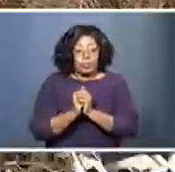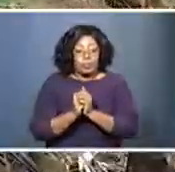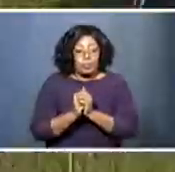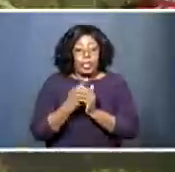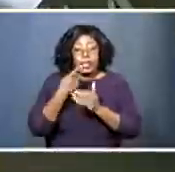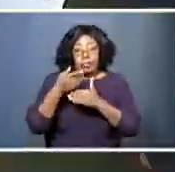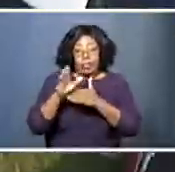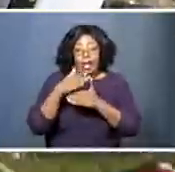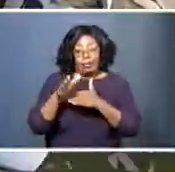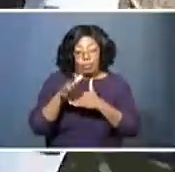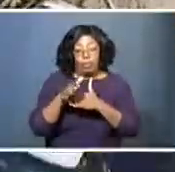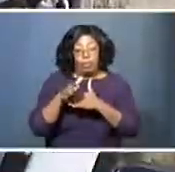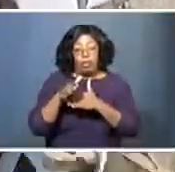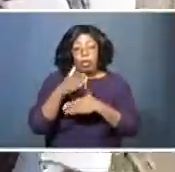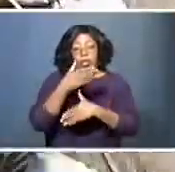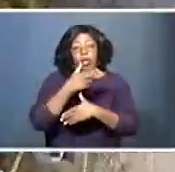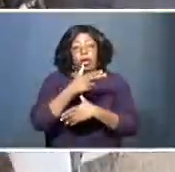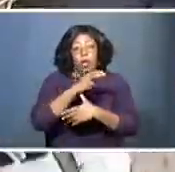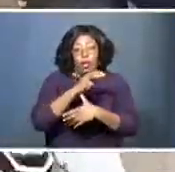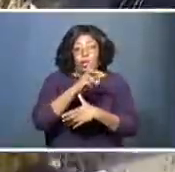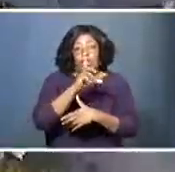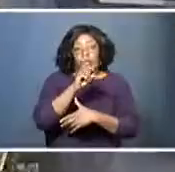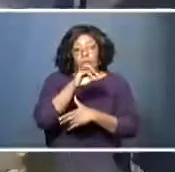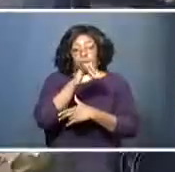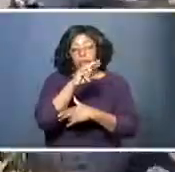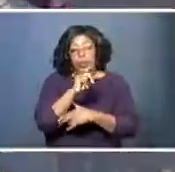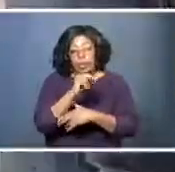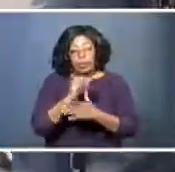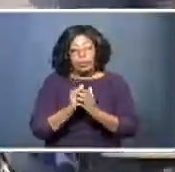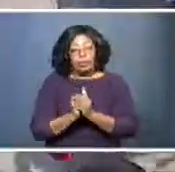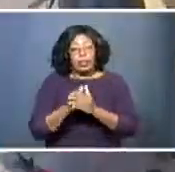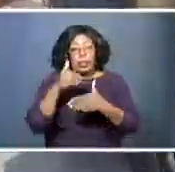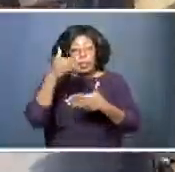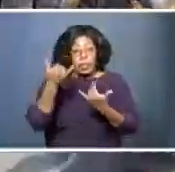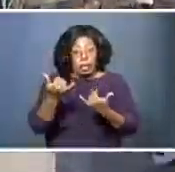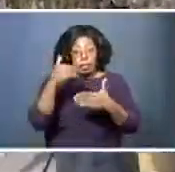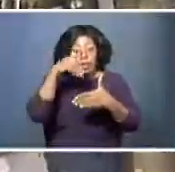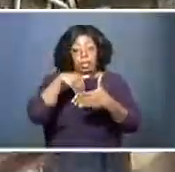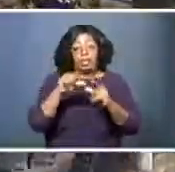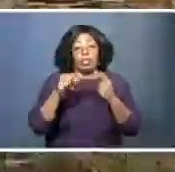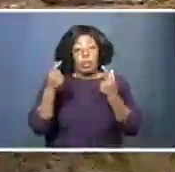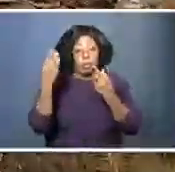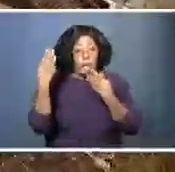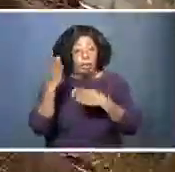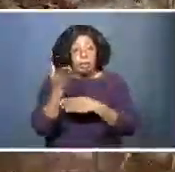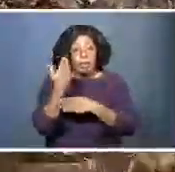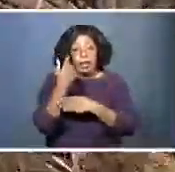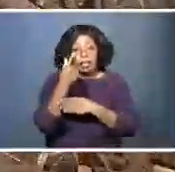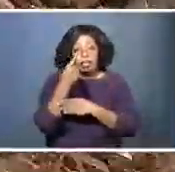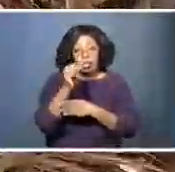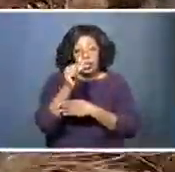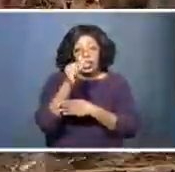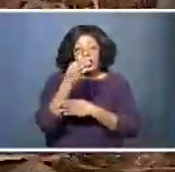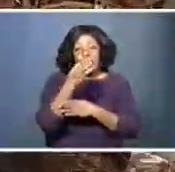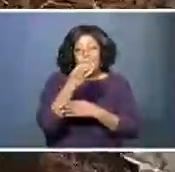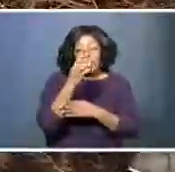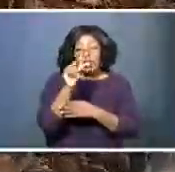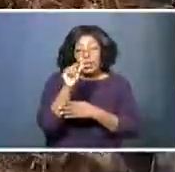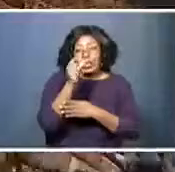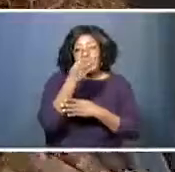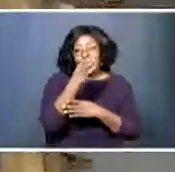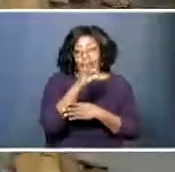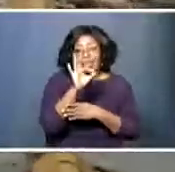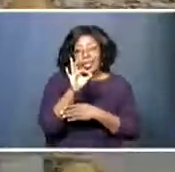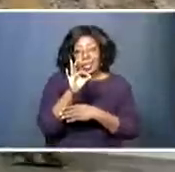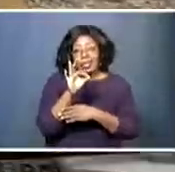in the aftermath of Hurricane Dorian. The attendance in Grand Bahama in 2019 in particular was very